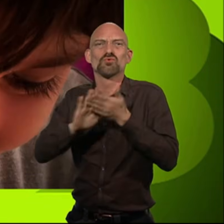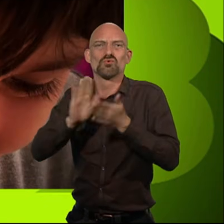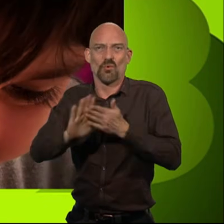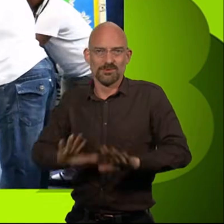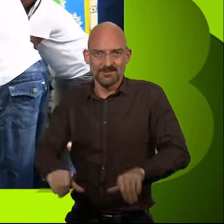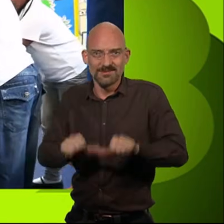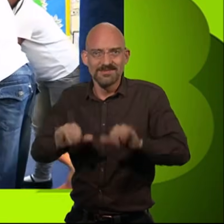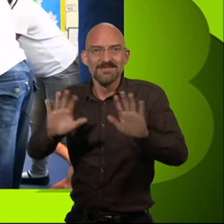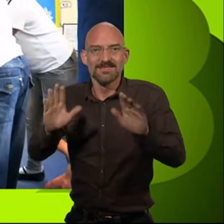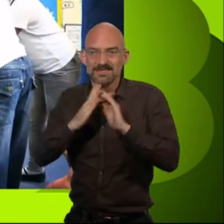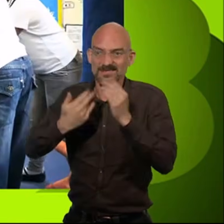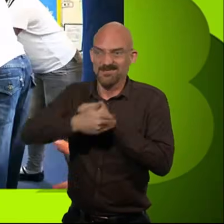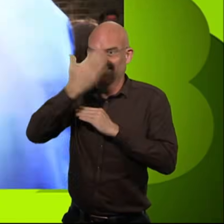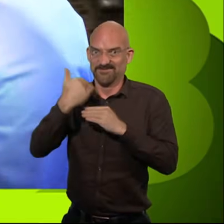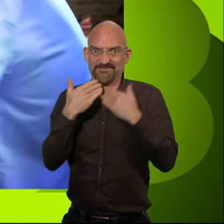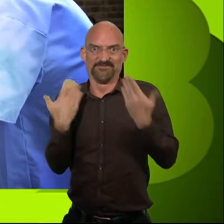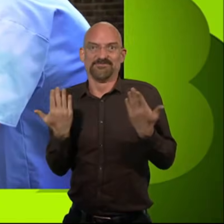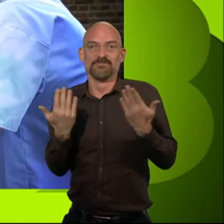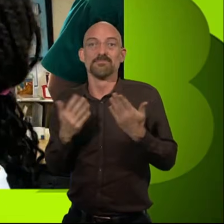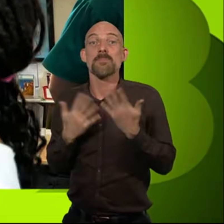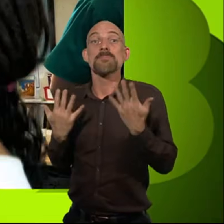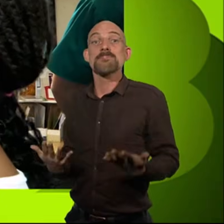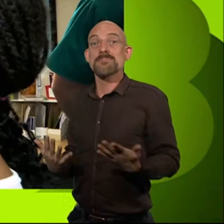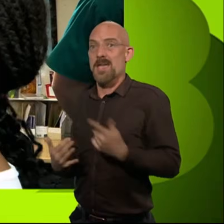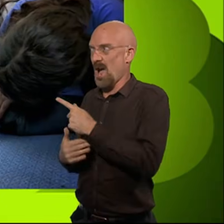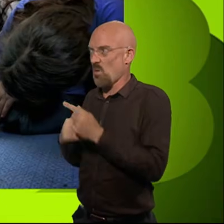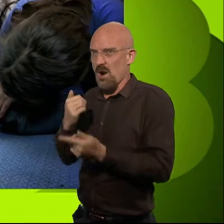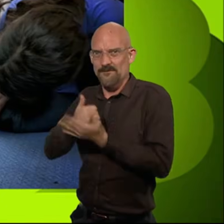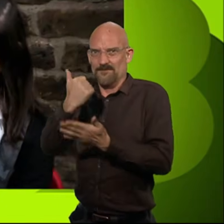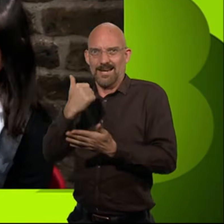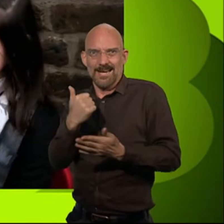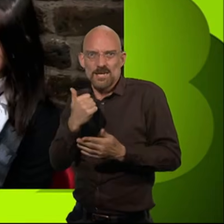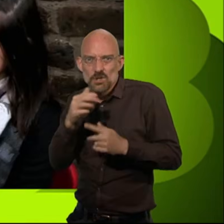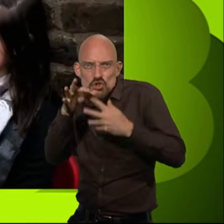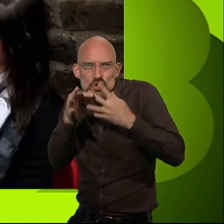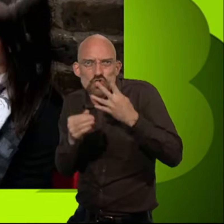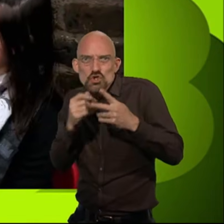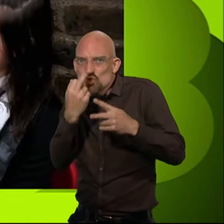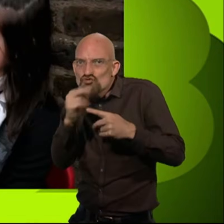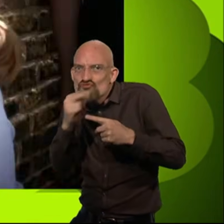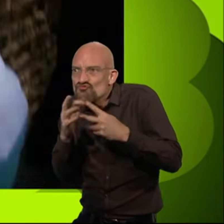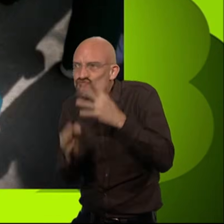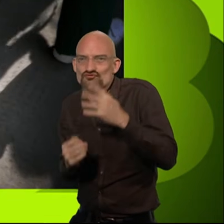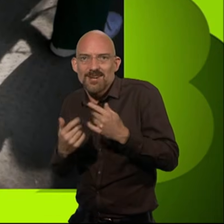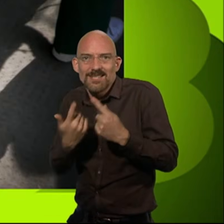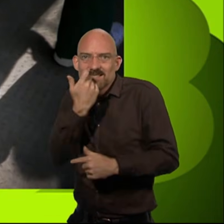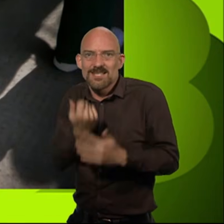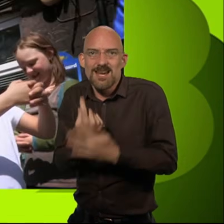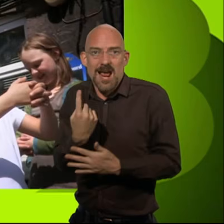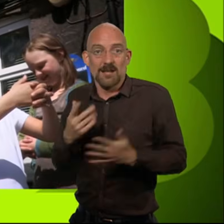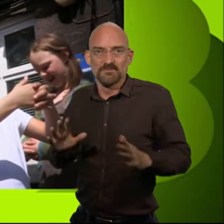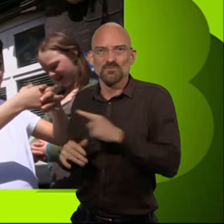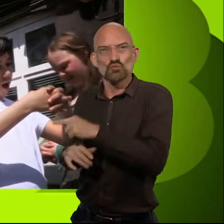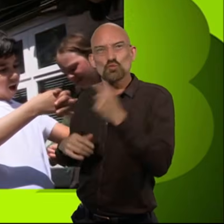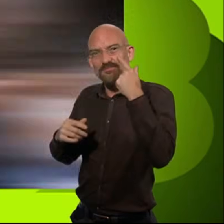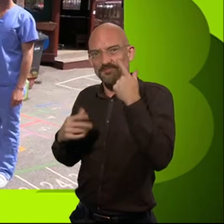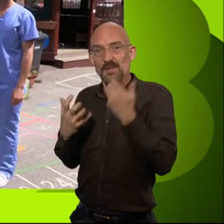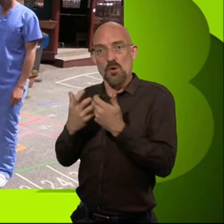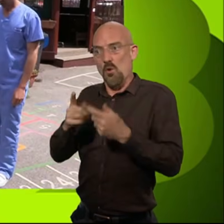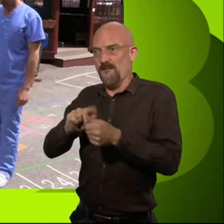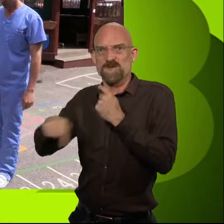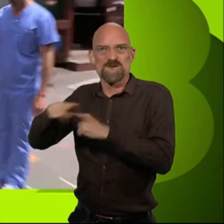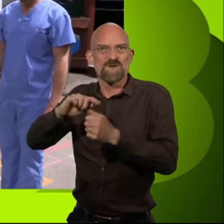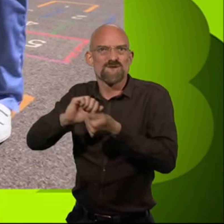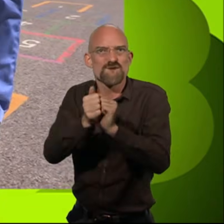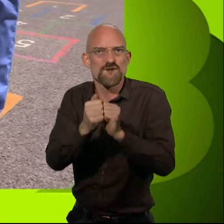We've got some incredible body tricks. Want to find out how to stop your friends from being able to control the movement of their foot?